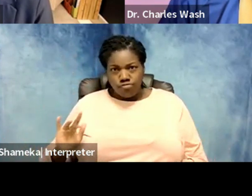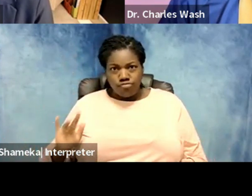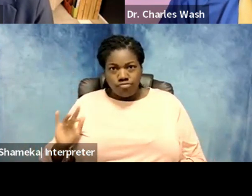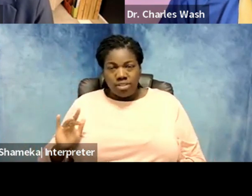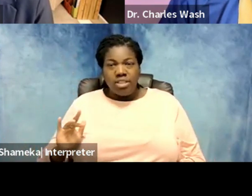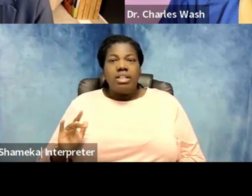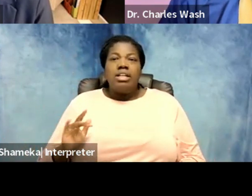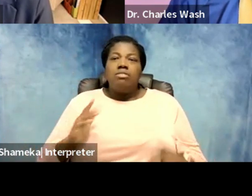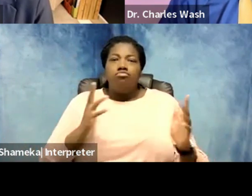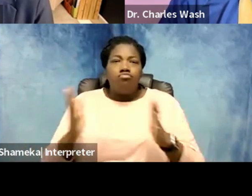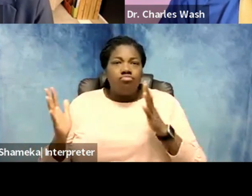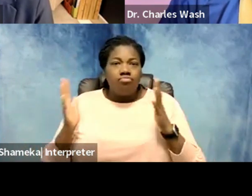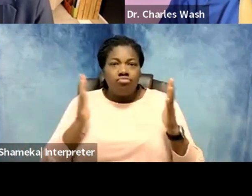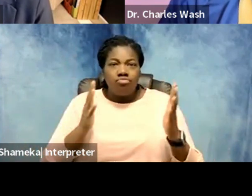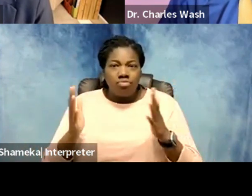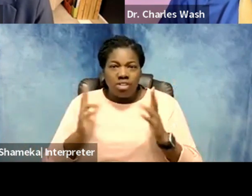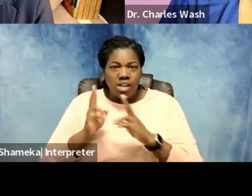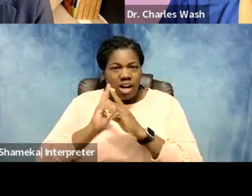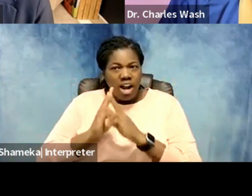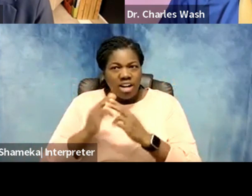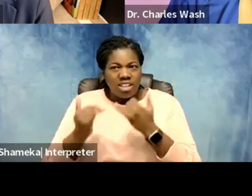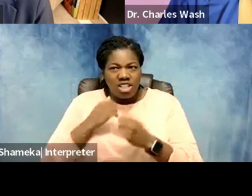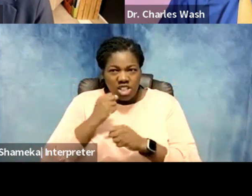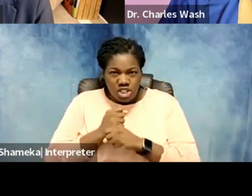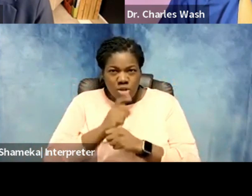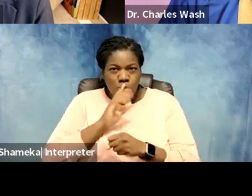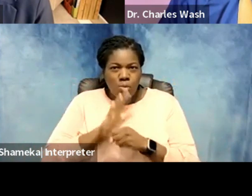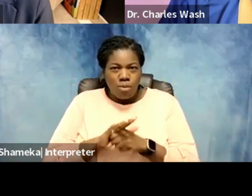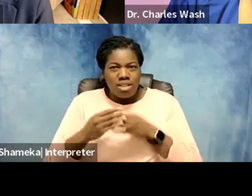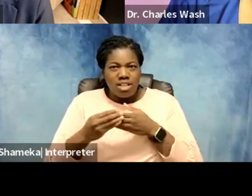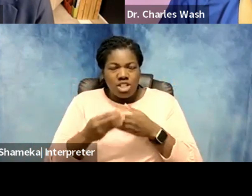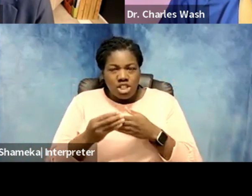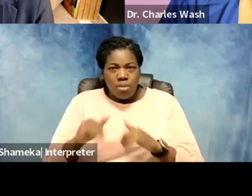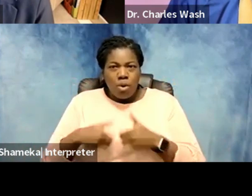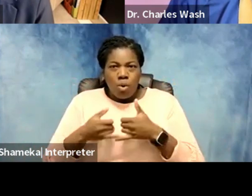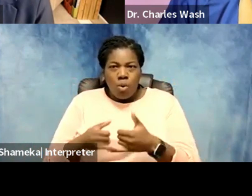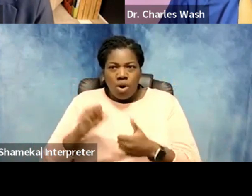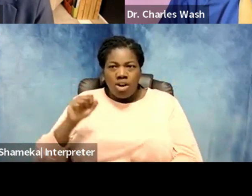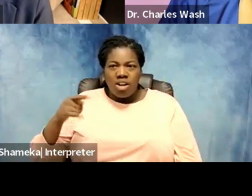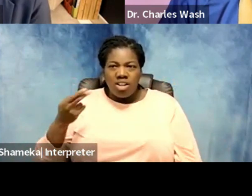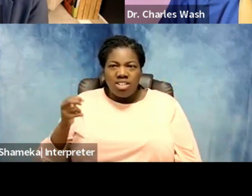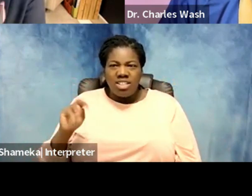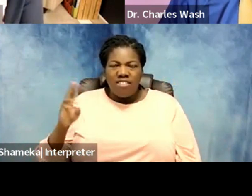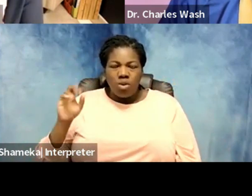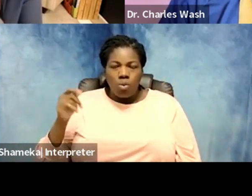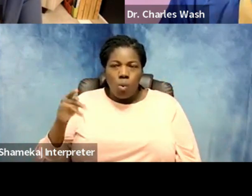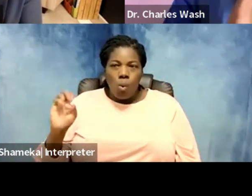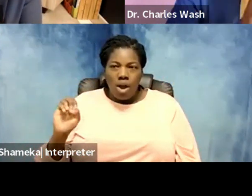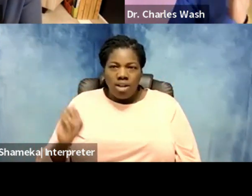join me in a round of applause in honor of this year's Promising Leadership Award recipient, Mr. Stephen White.